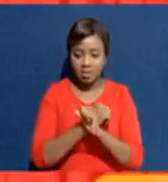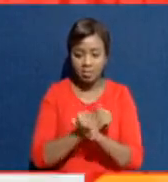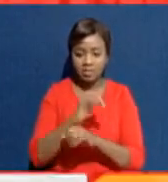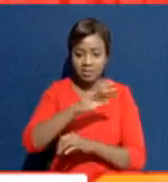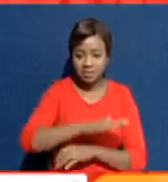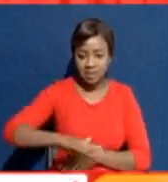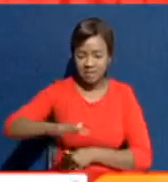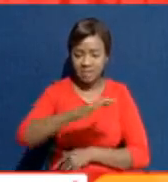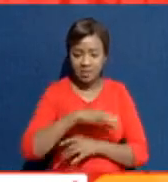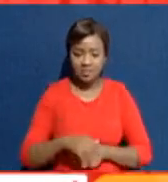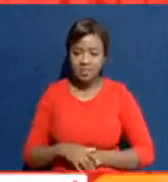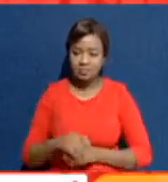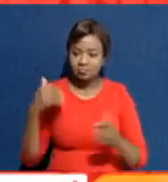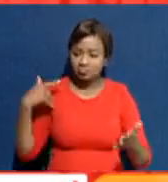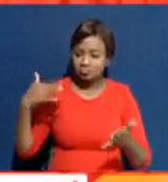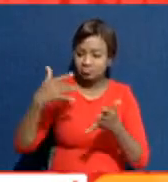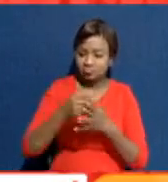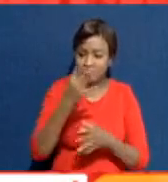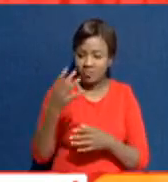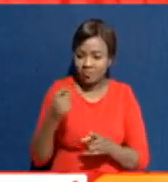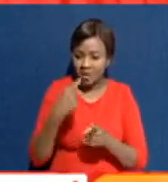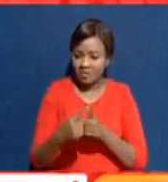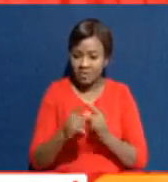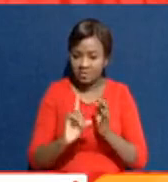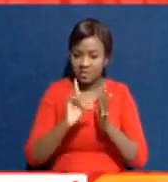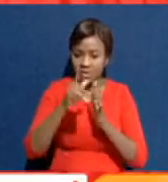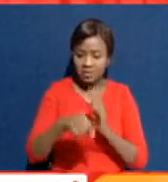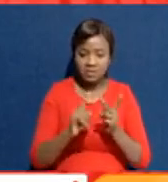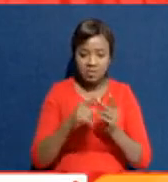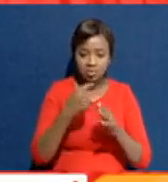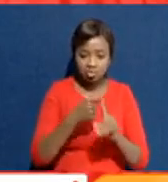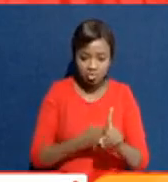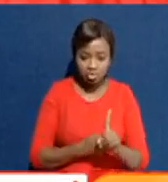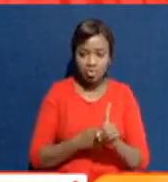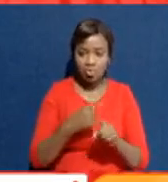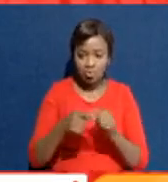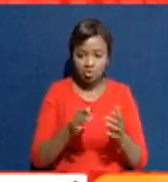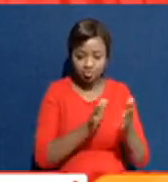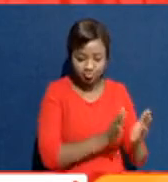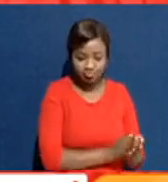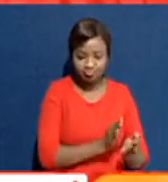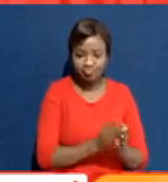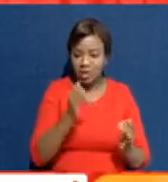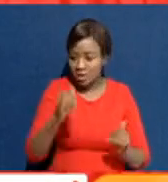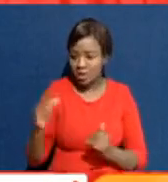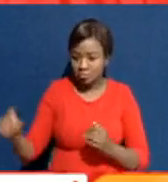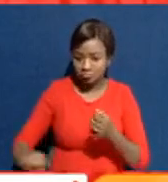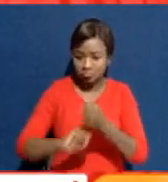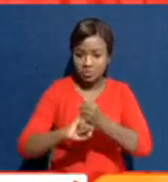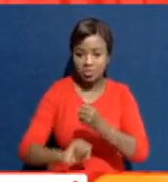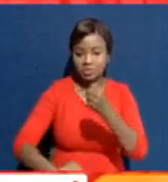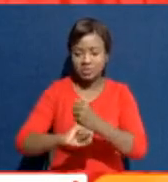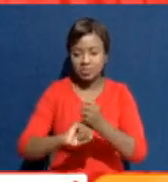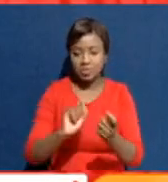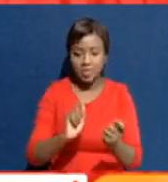later, the steam wheels are doing well, the equipment is being retired, and we are putting in new equipment to support the